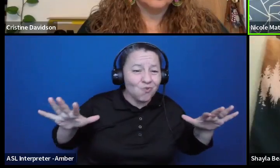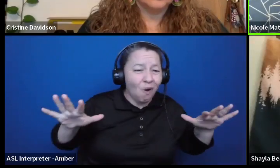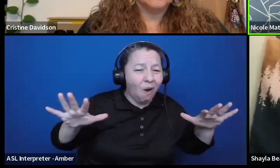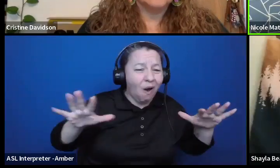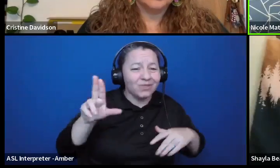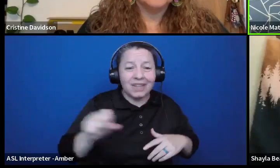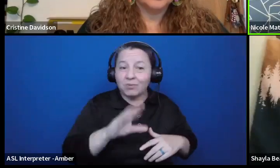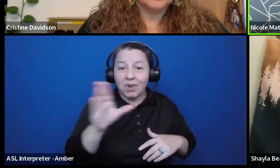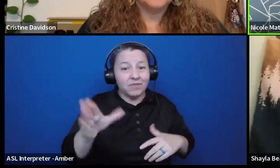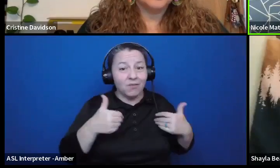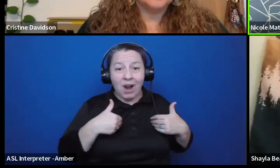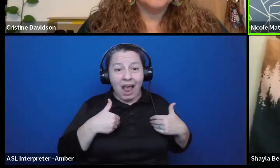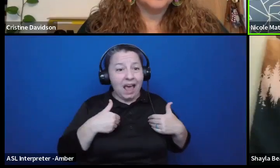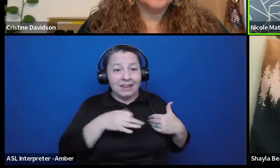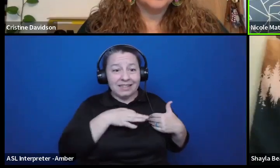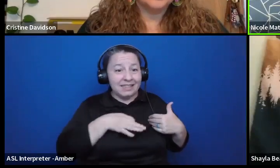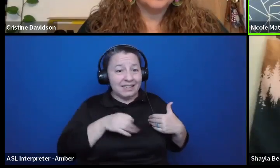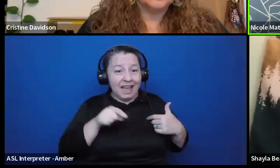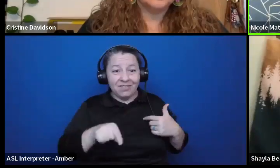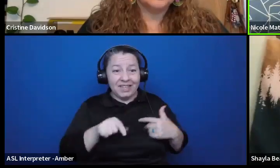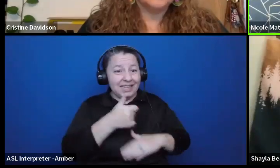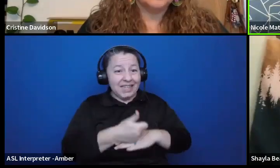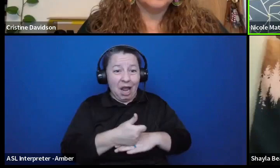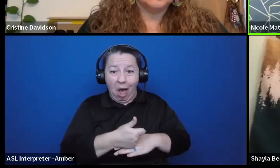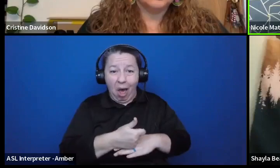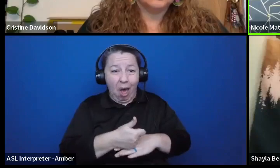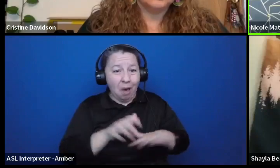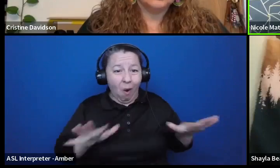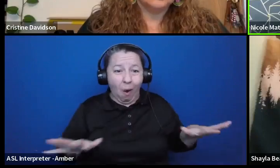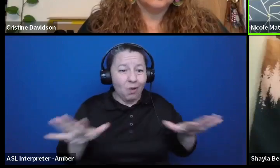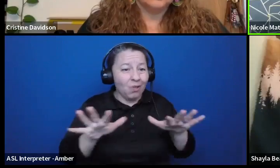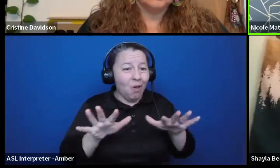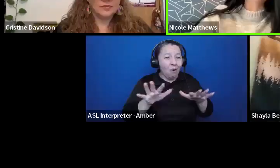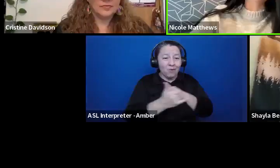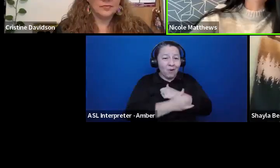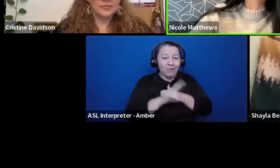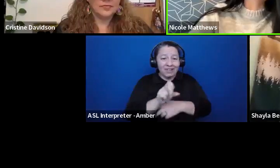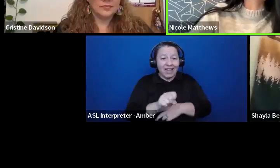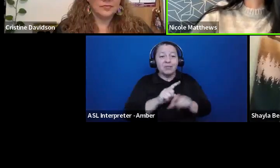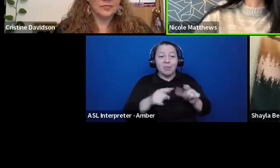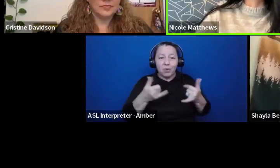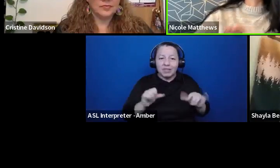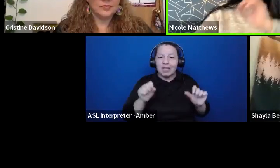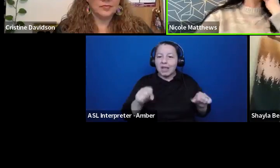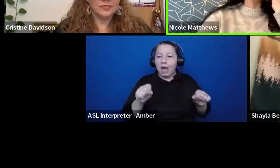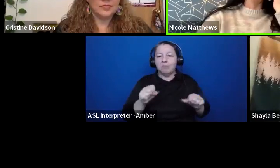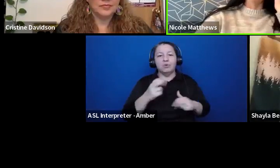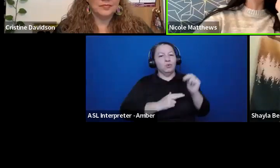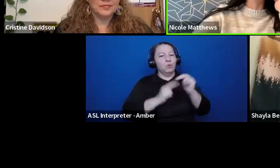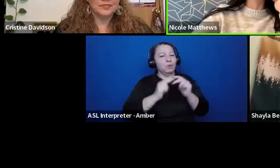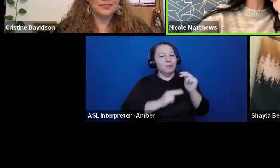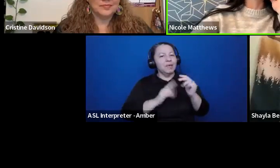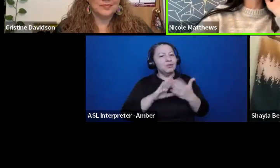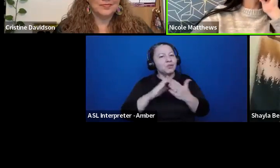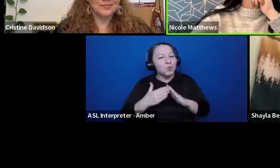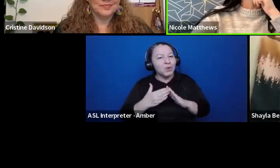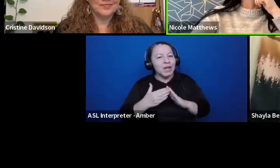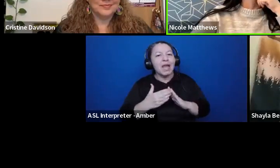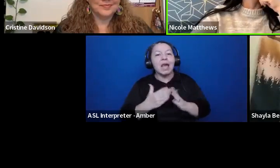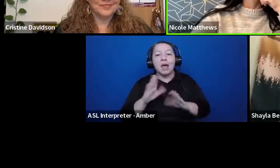across the country like this. So, but we're still able to build community and to be good relatives to each other.